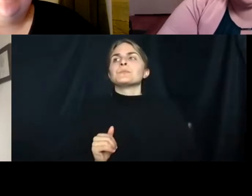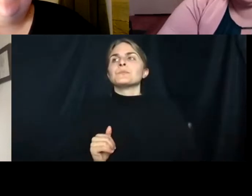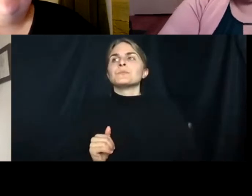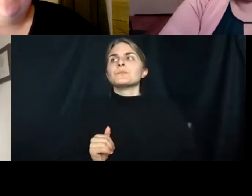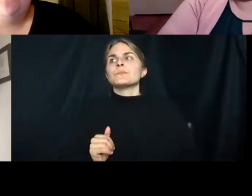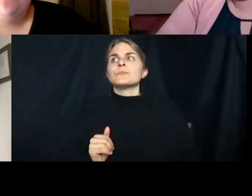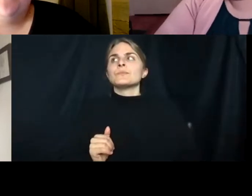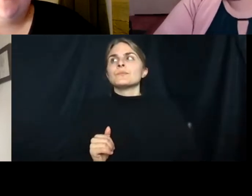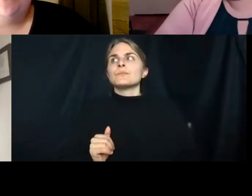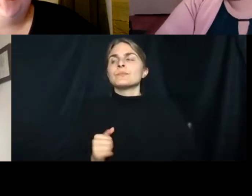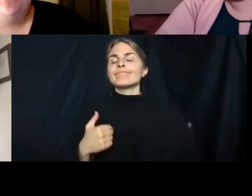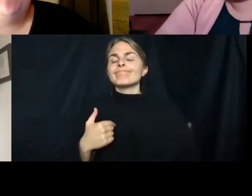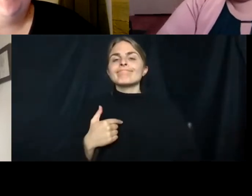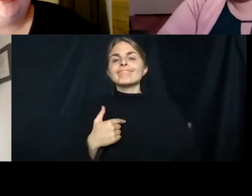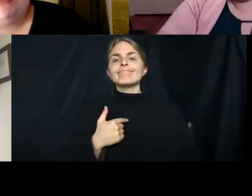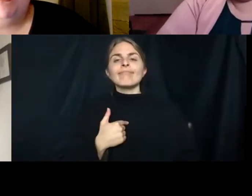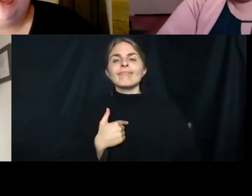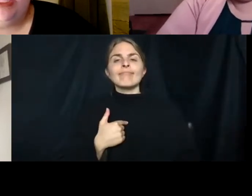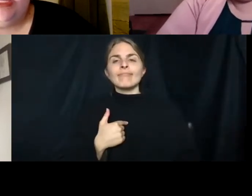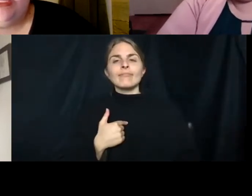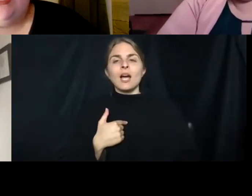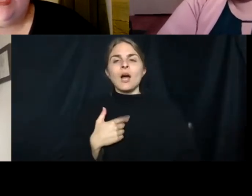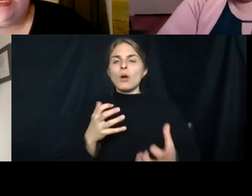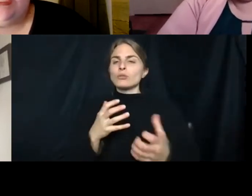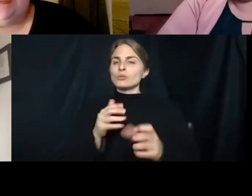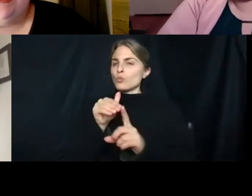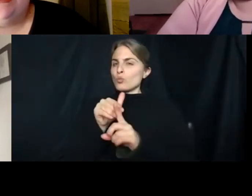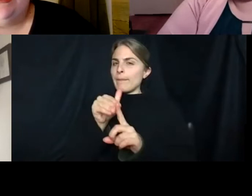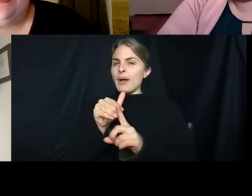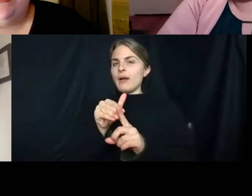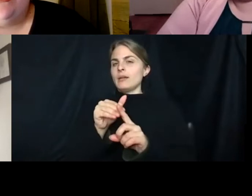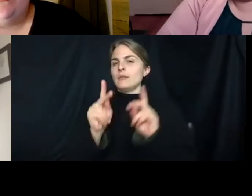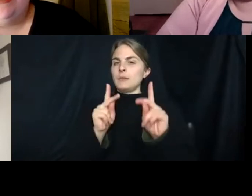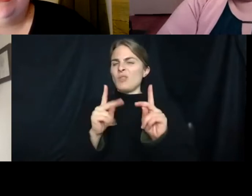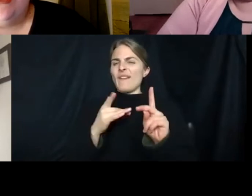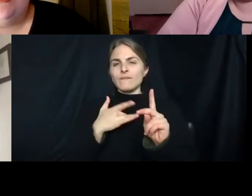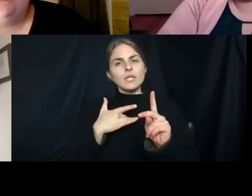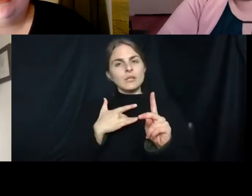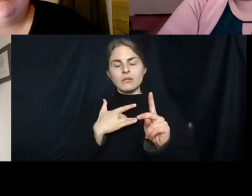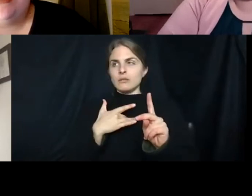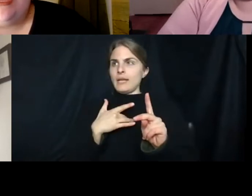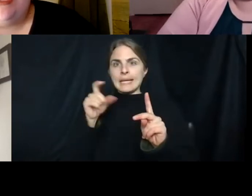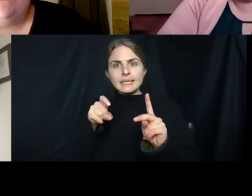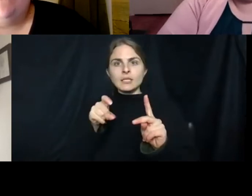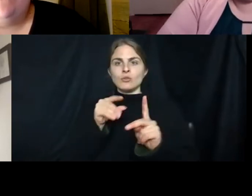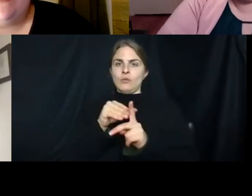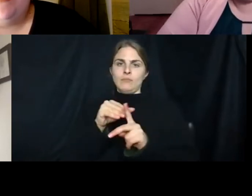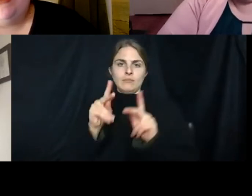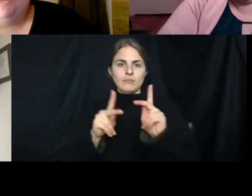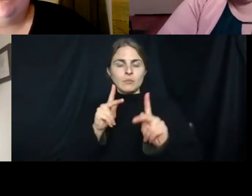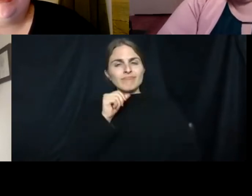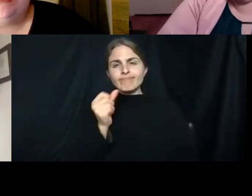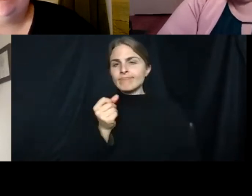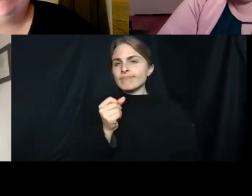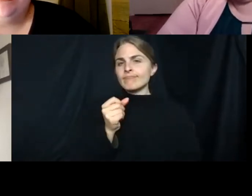I feel compelled to always remind people that, it's not just that fat